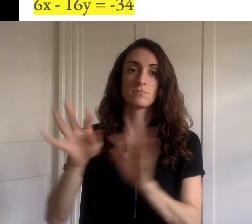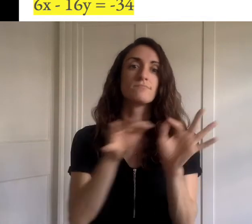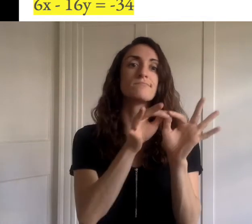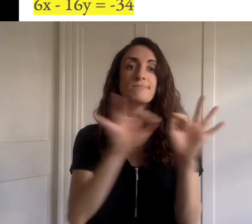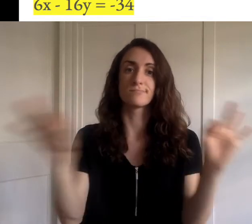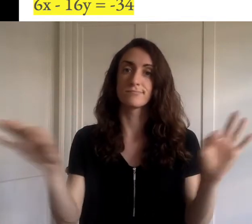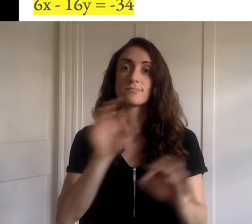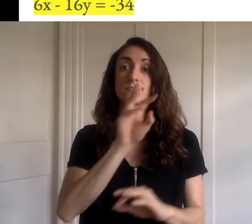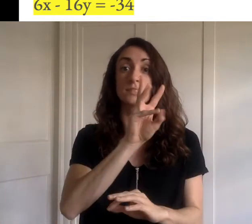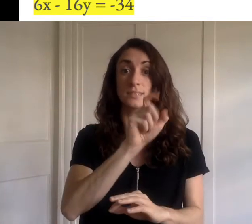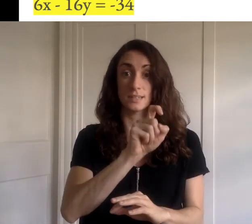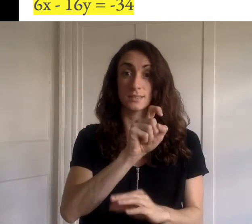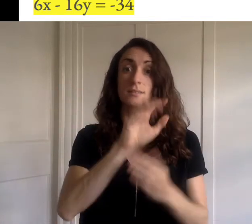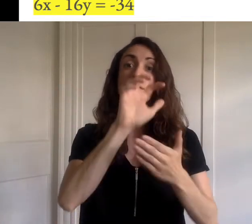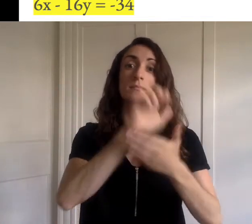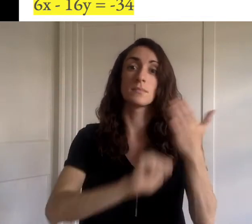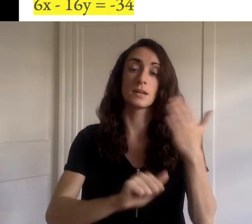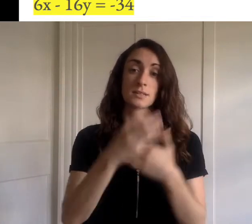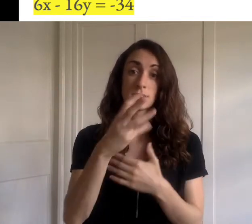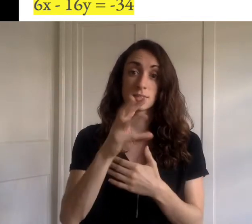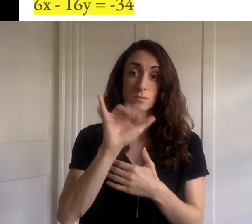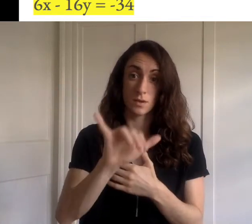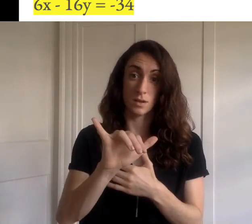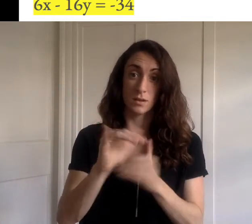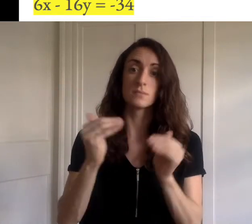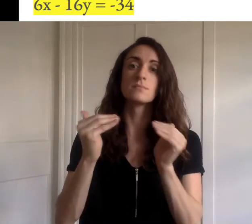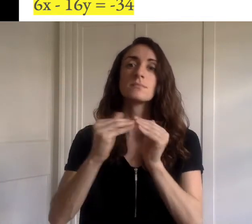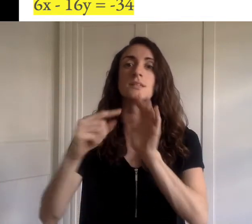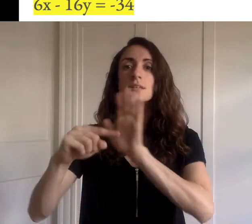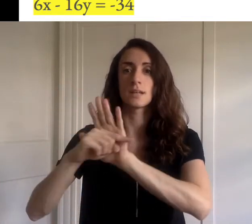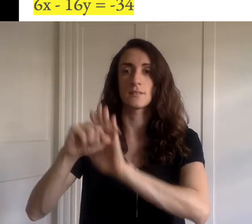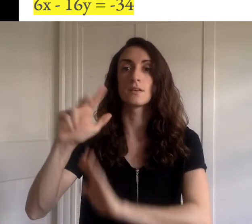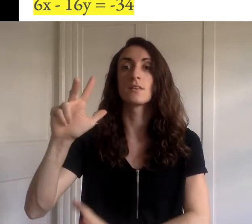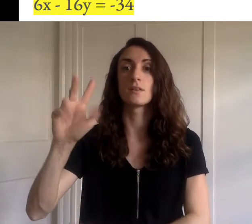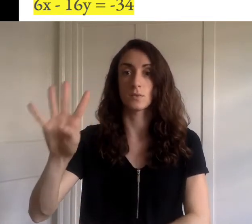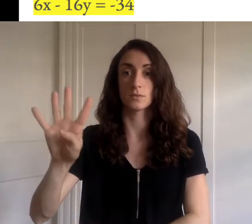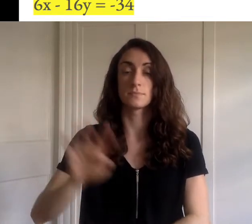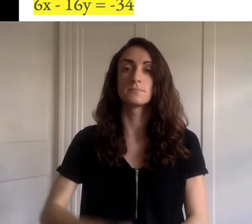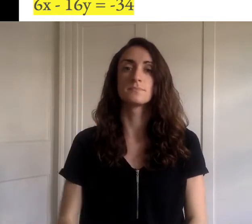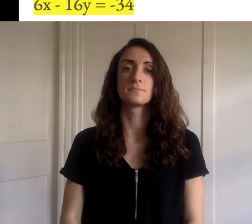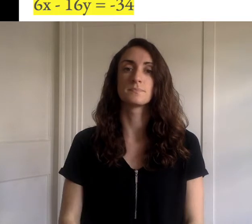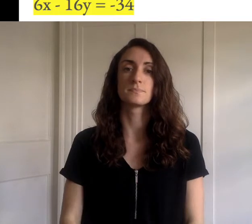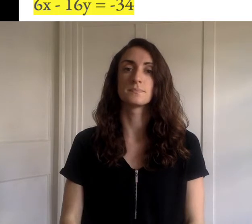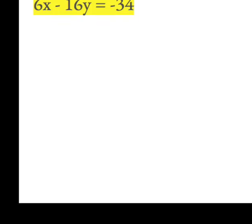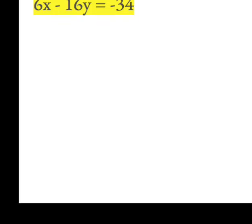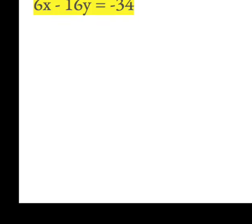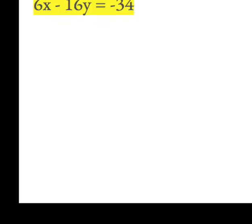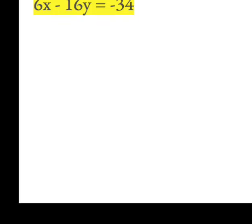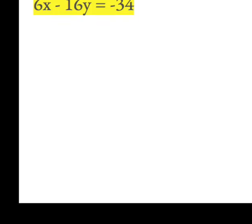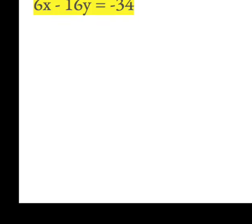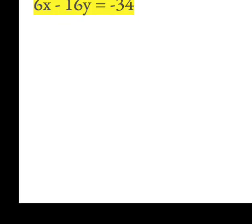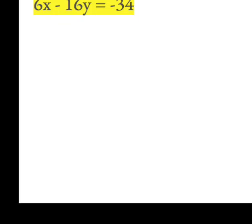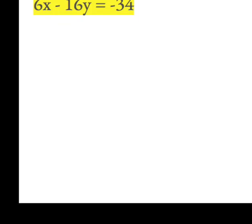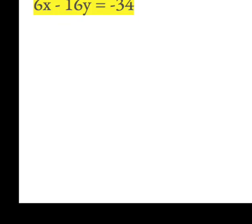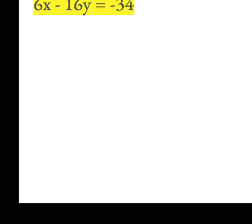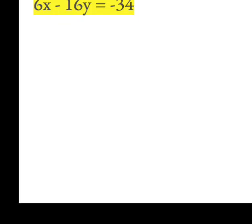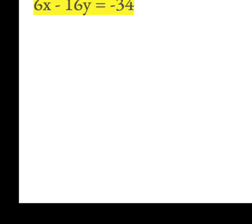So we have this new equation, 6x minus 16y equals negative 34, and that's equivalent to the equation that we started with.